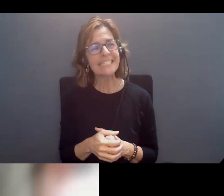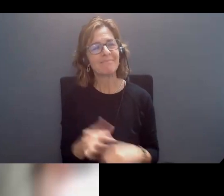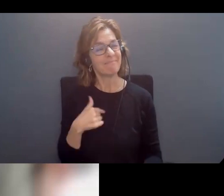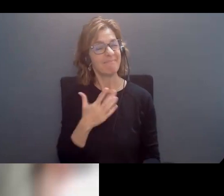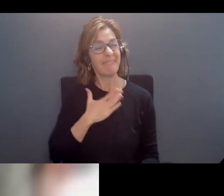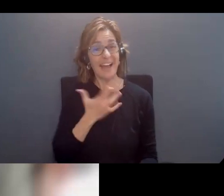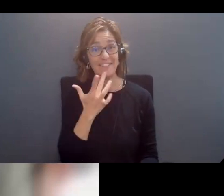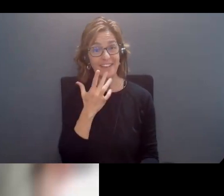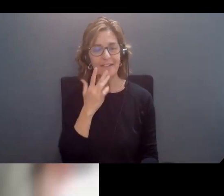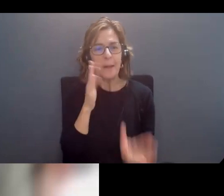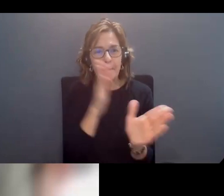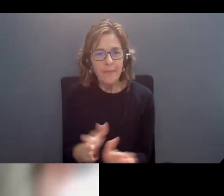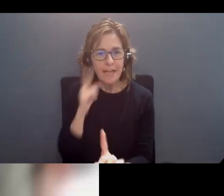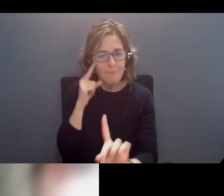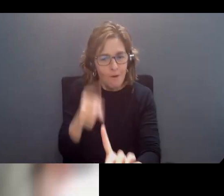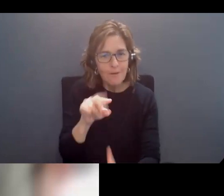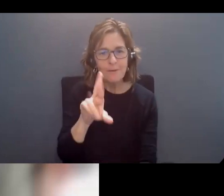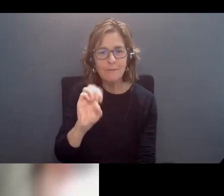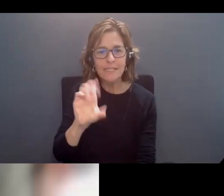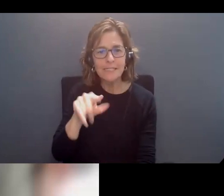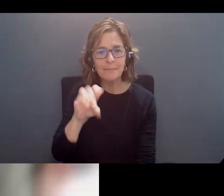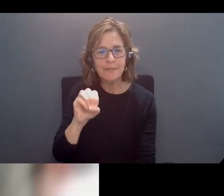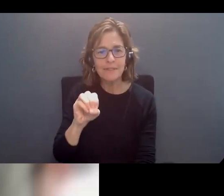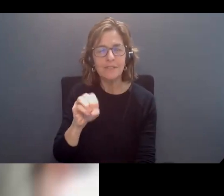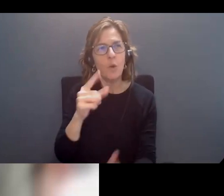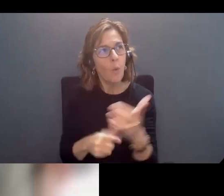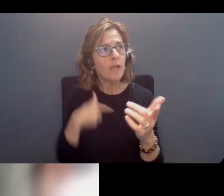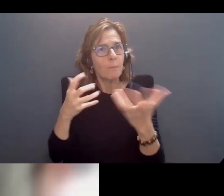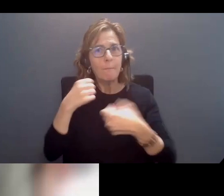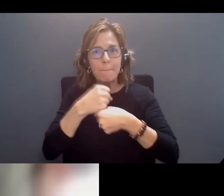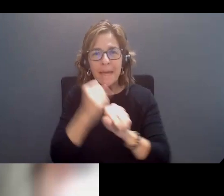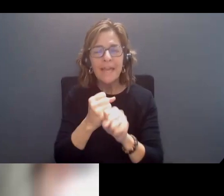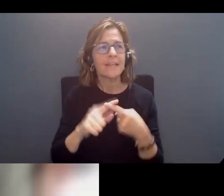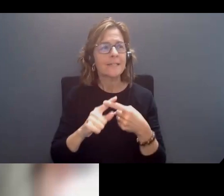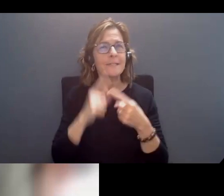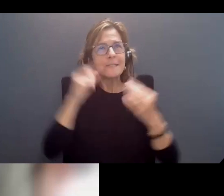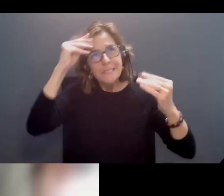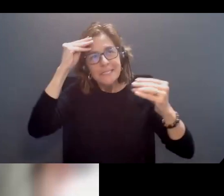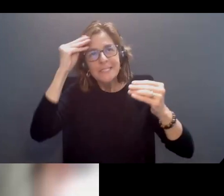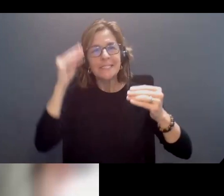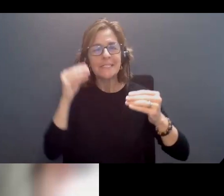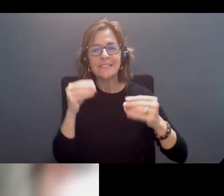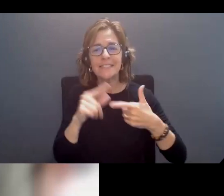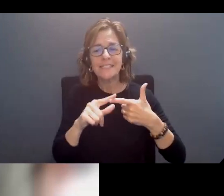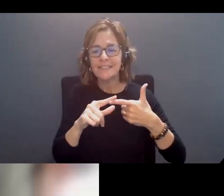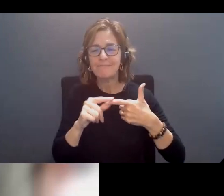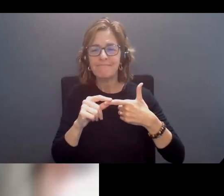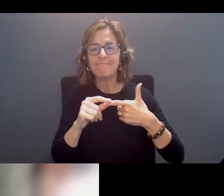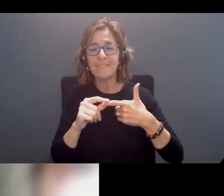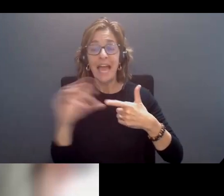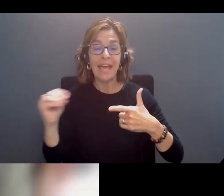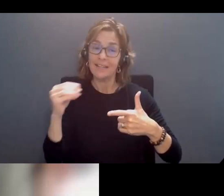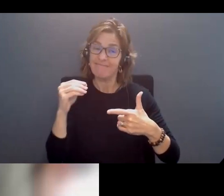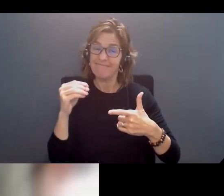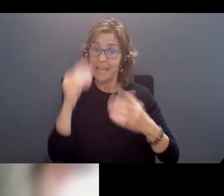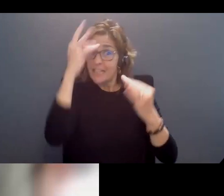planning, actually. Trying to figure out what kind of recipes to do. And when it comes to, I also have to think